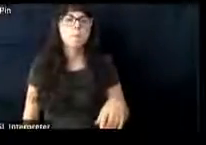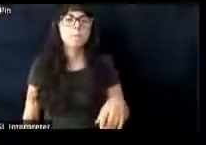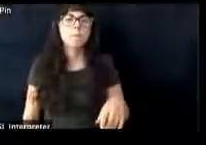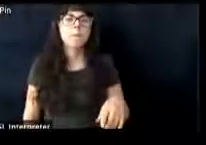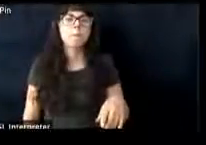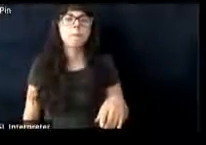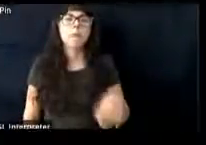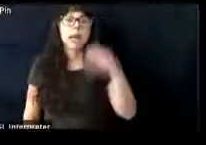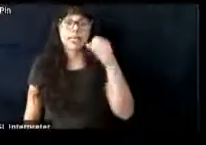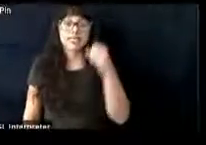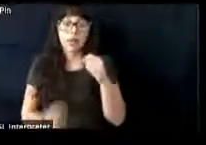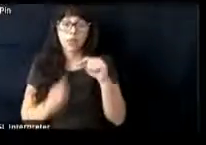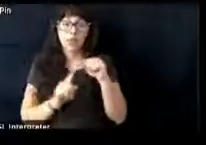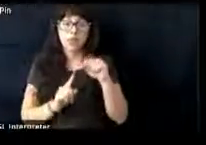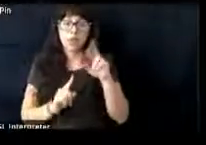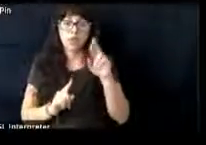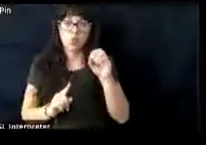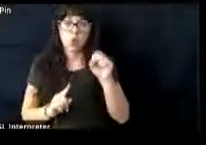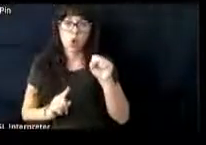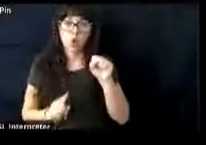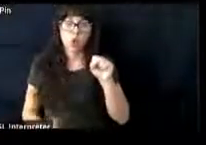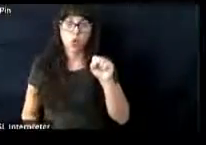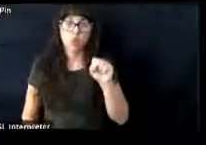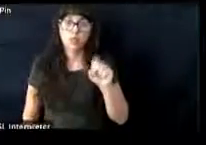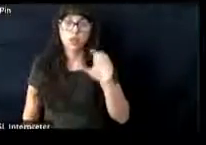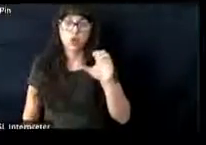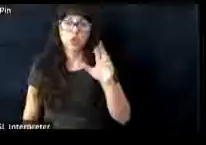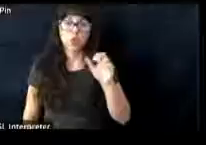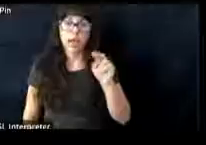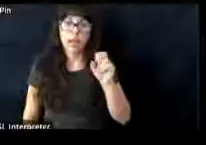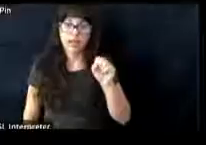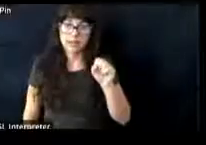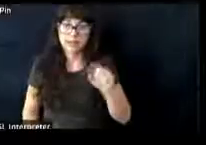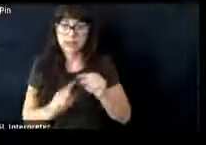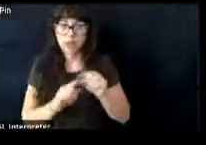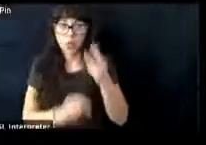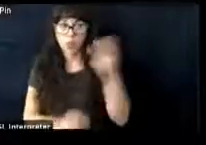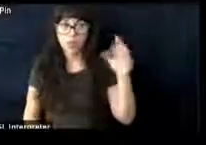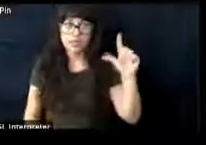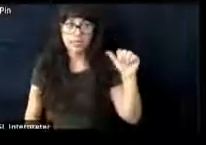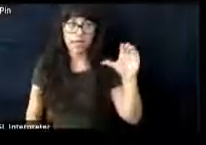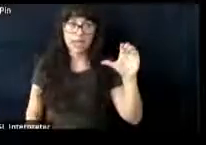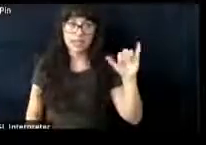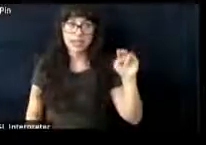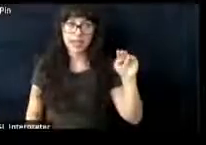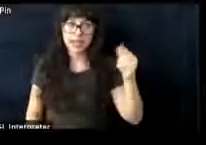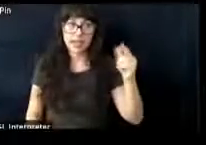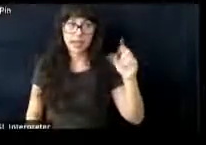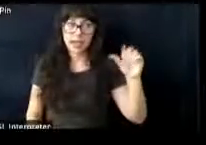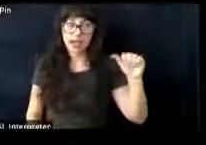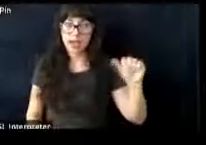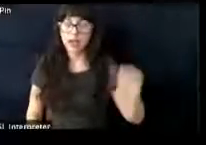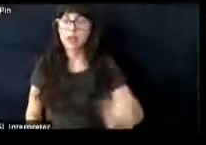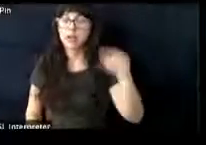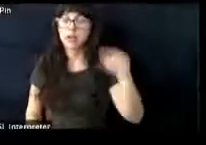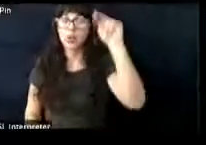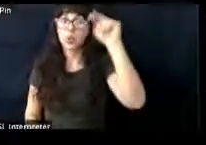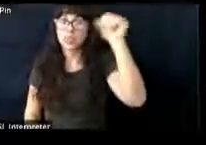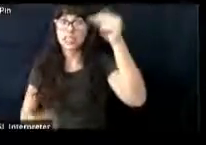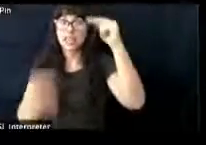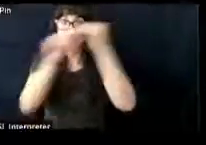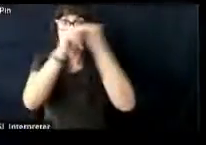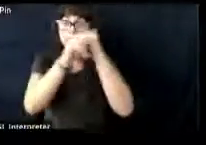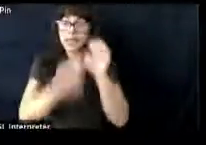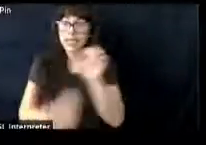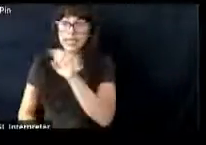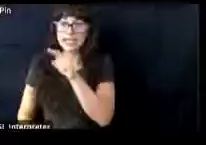from the south, we would have Rosecrans. Going from the west, we would have La Cienega. On the north, we have the 10 freeway, and to the east, we have